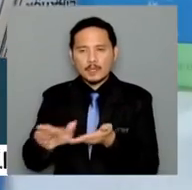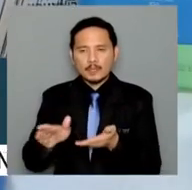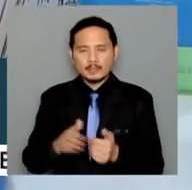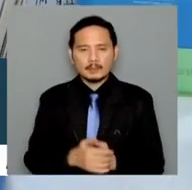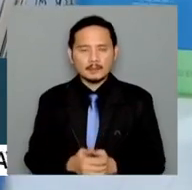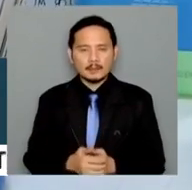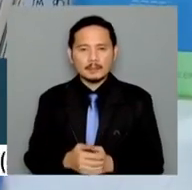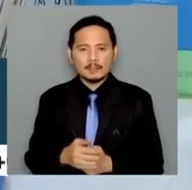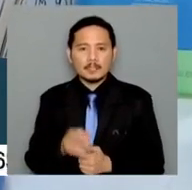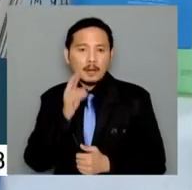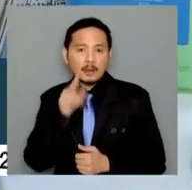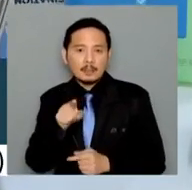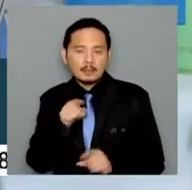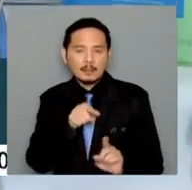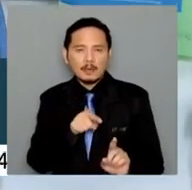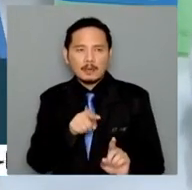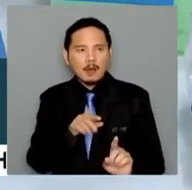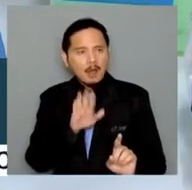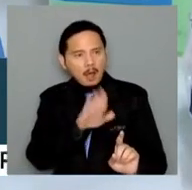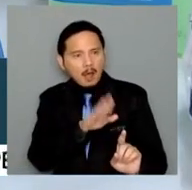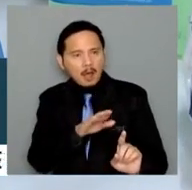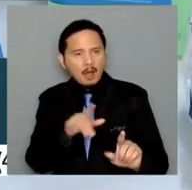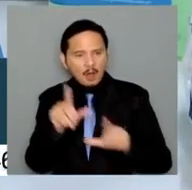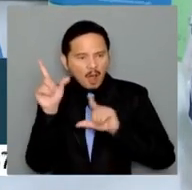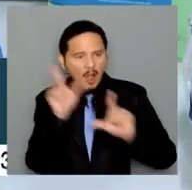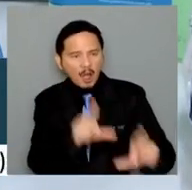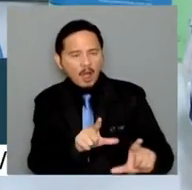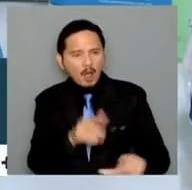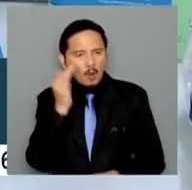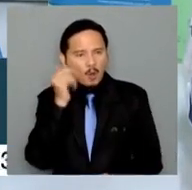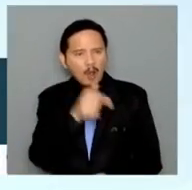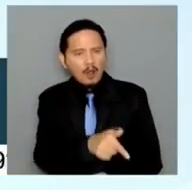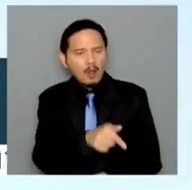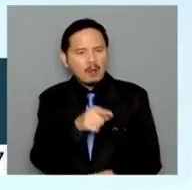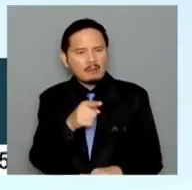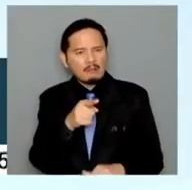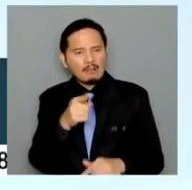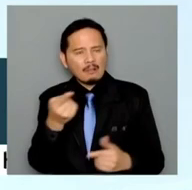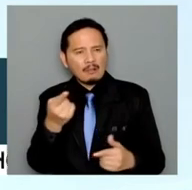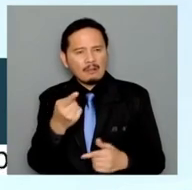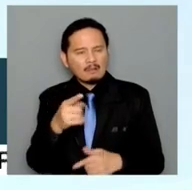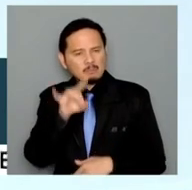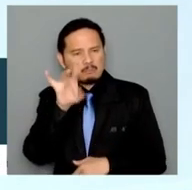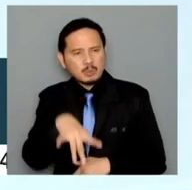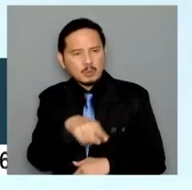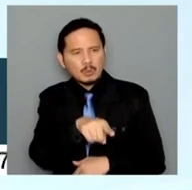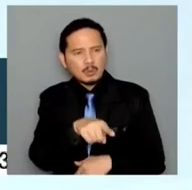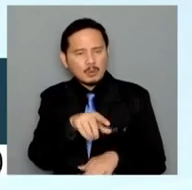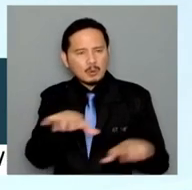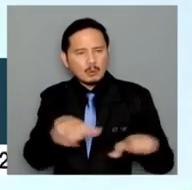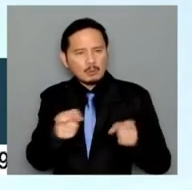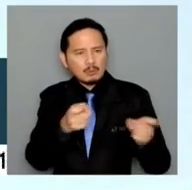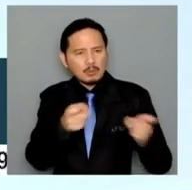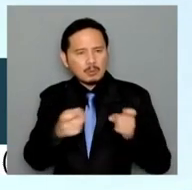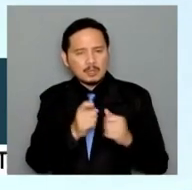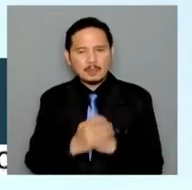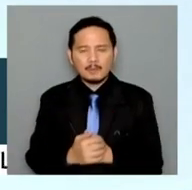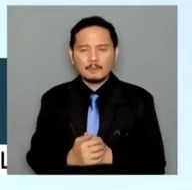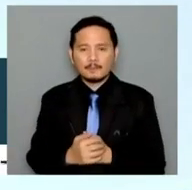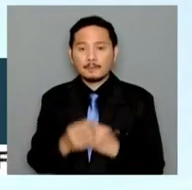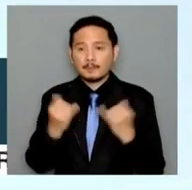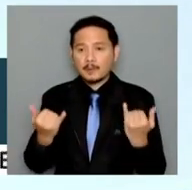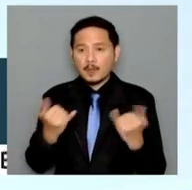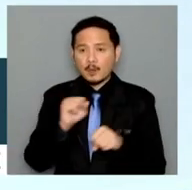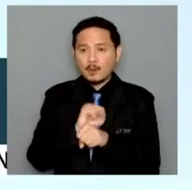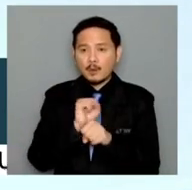out the agency for its inefficient vaccine administration. The DOH officer in charge, Maria Rosario Vergeres, says they are now working on ways